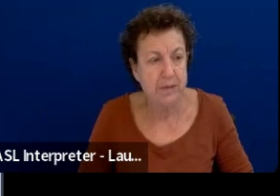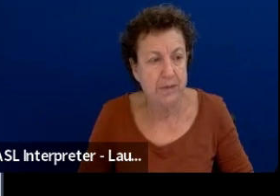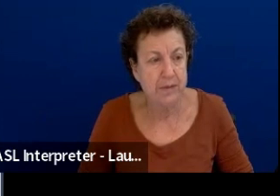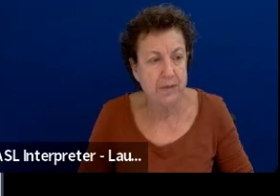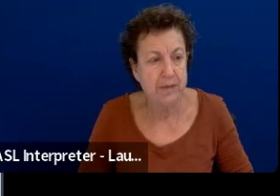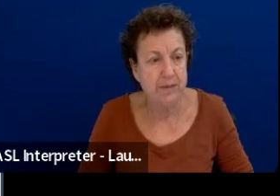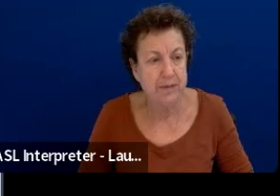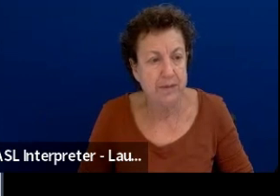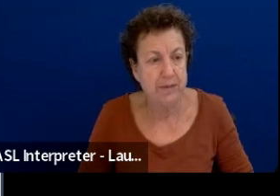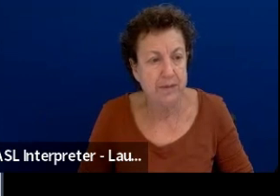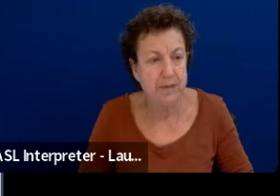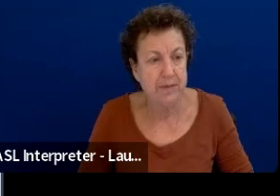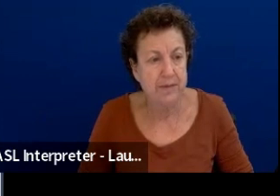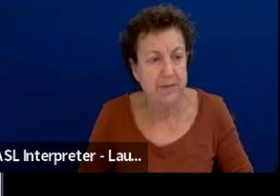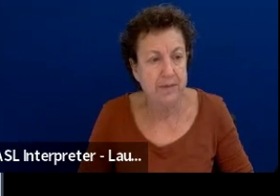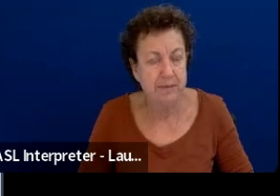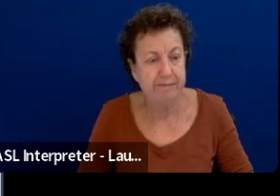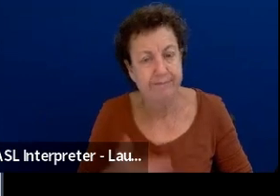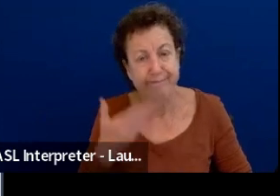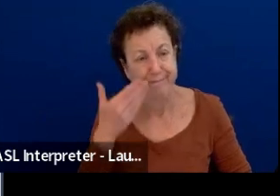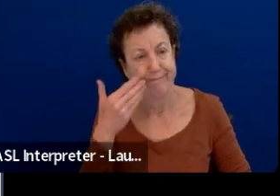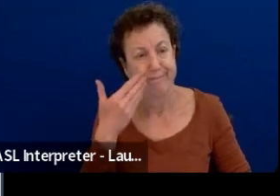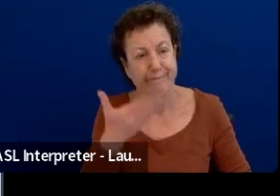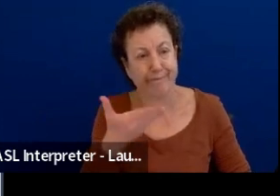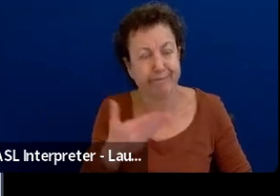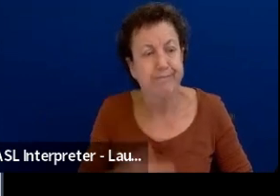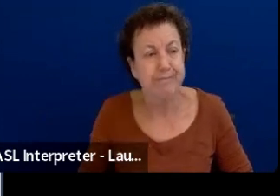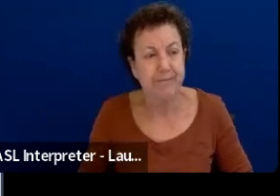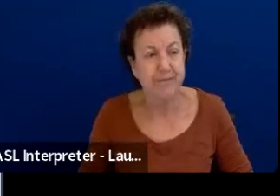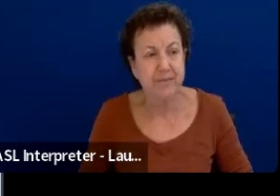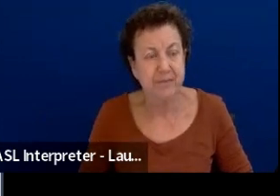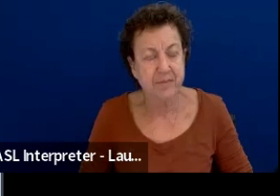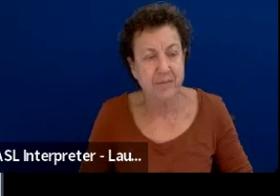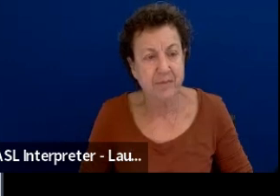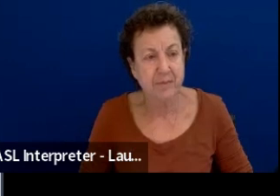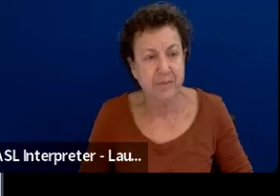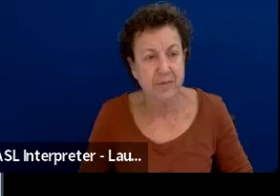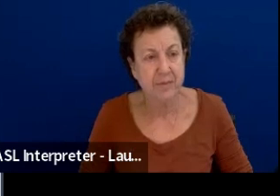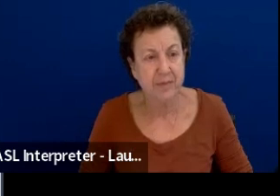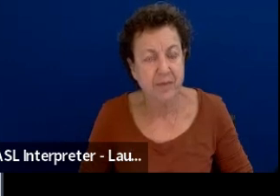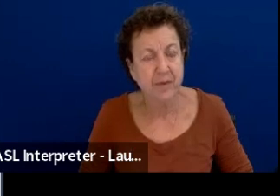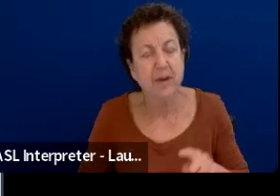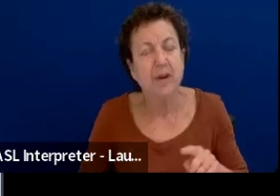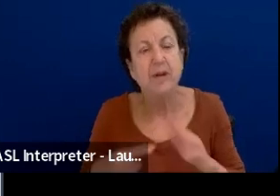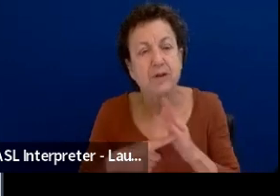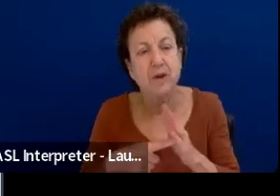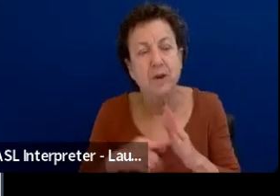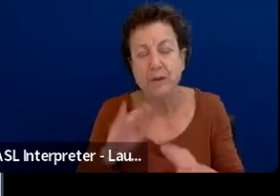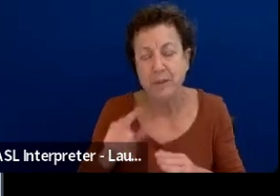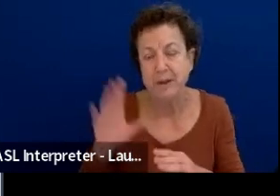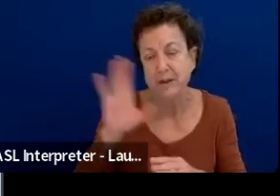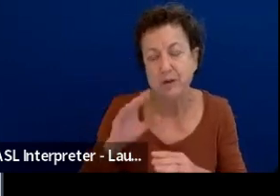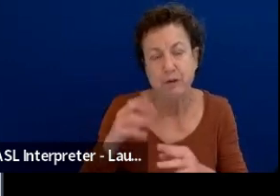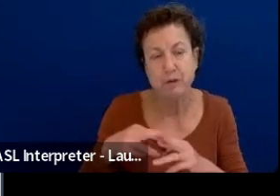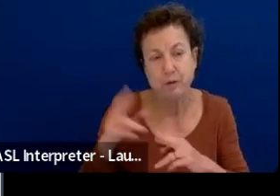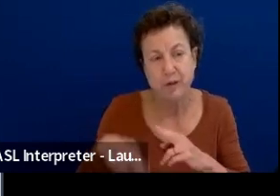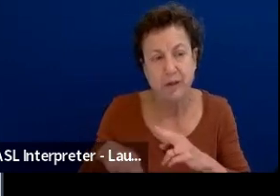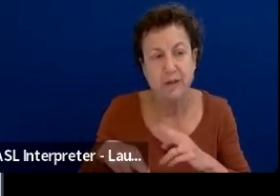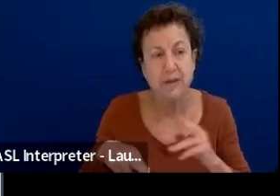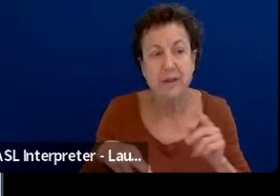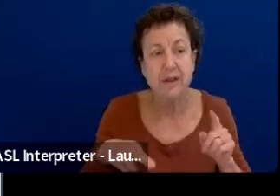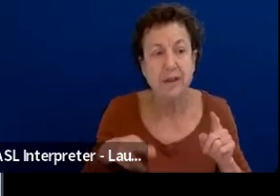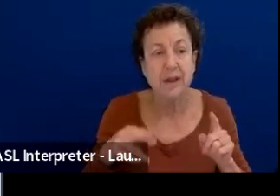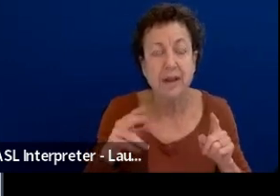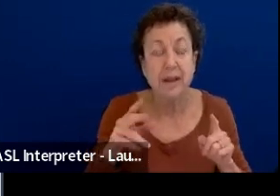there. And here we are. So this is the bill search results page. If you